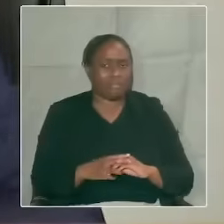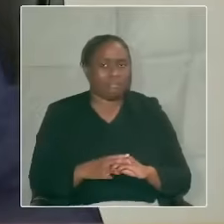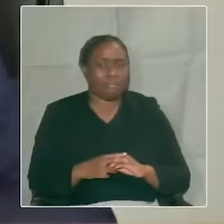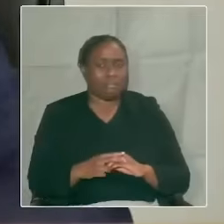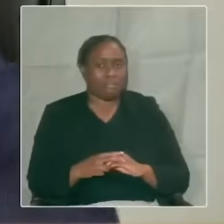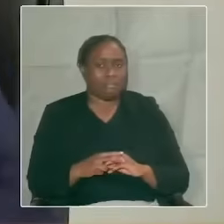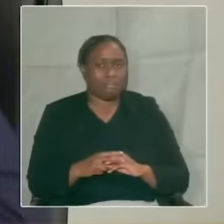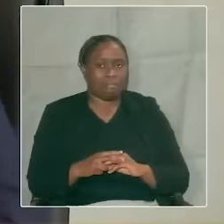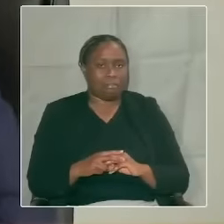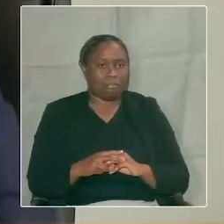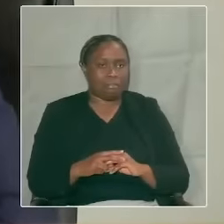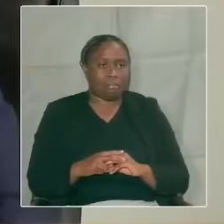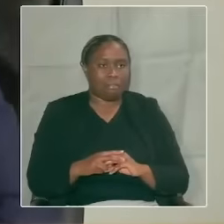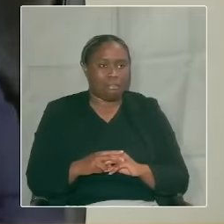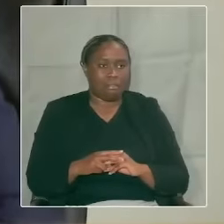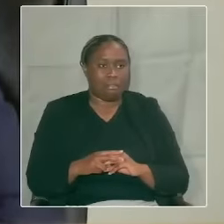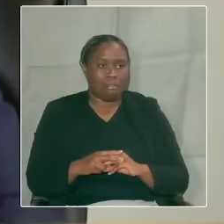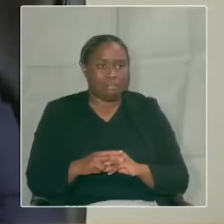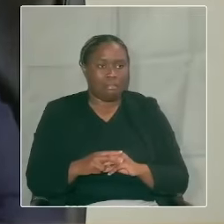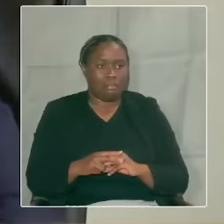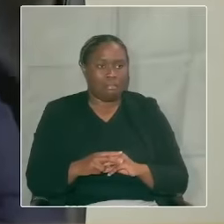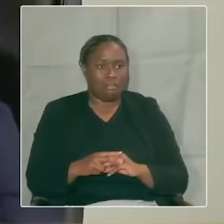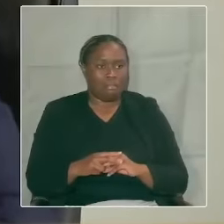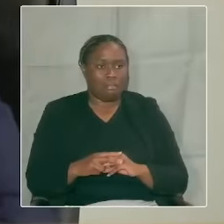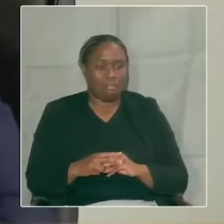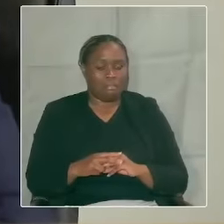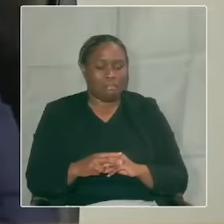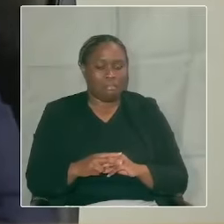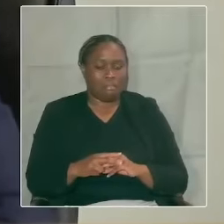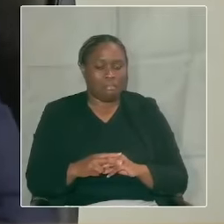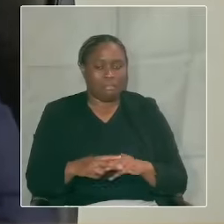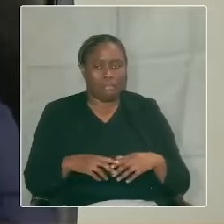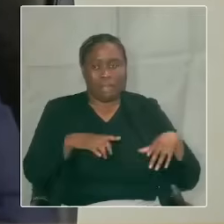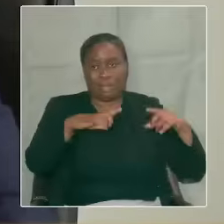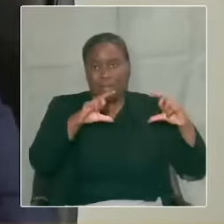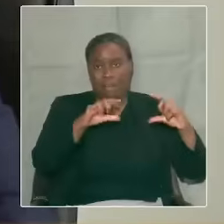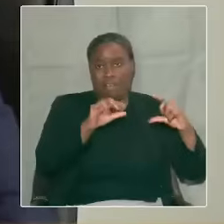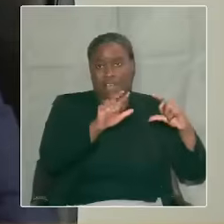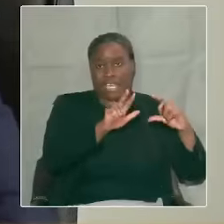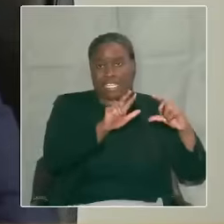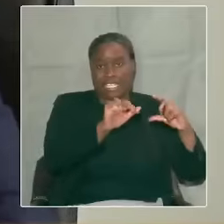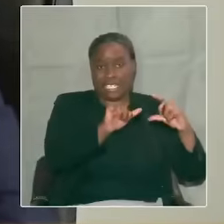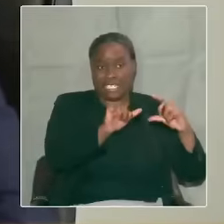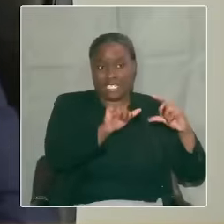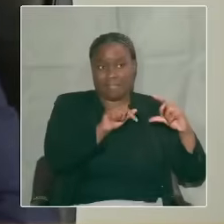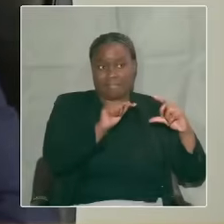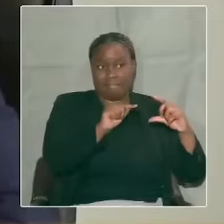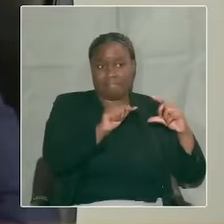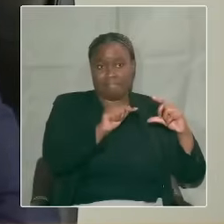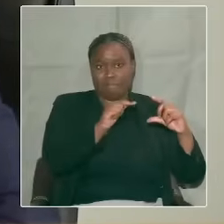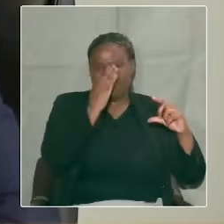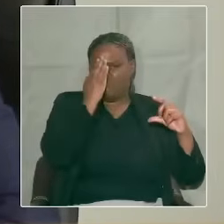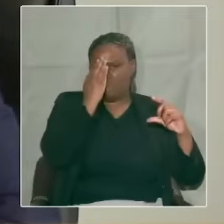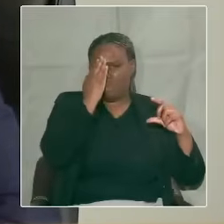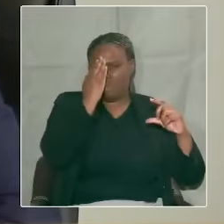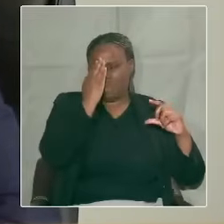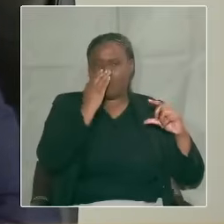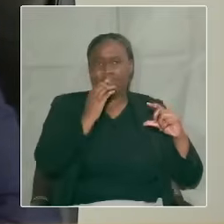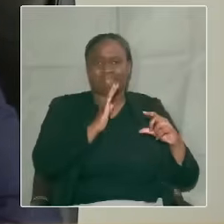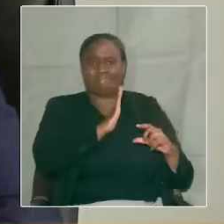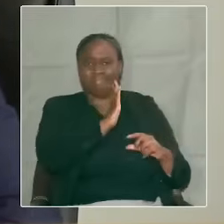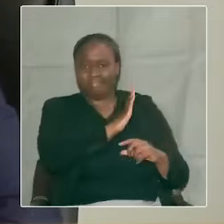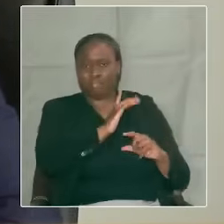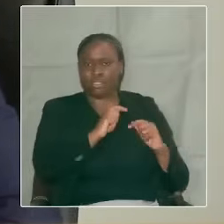Yeah, the point I seek to make here on paragraph 86 was that, well, we know that the team